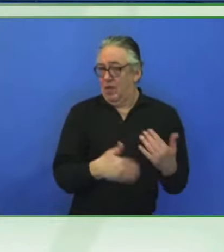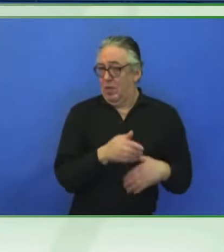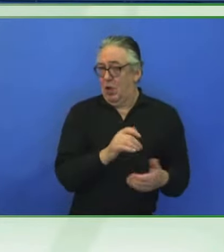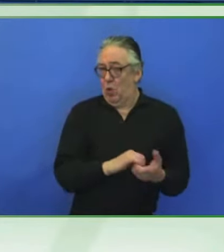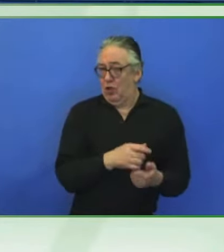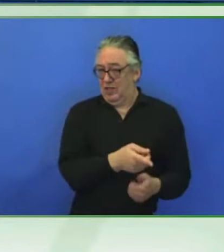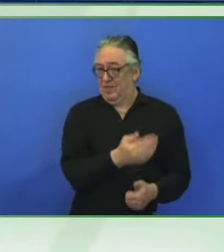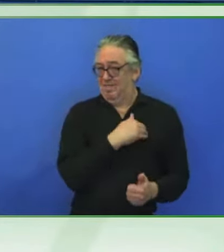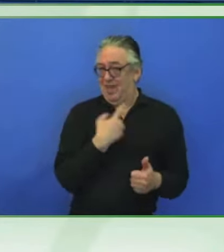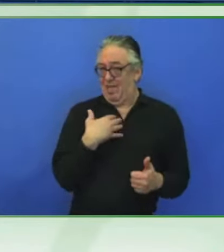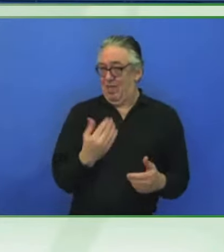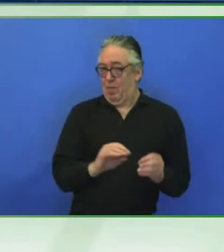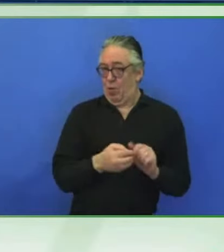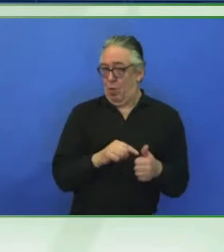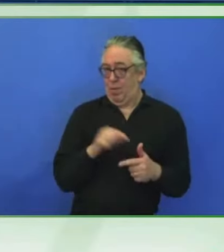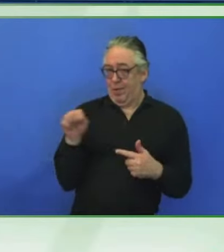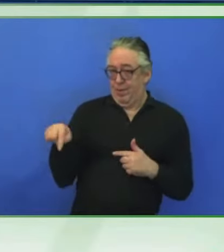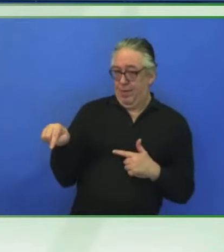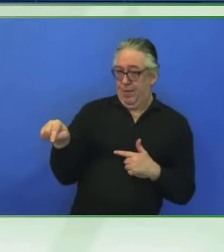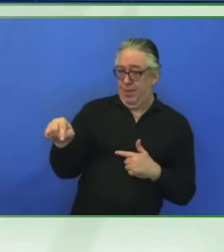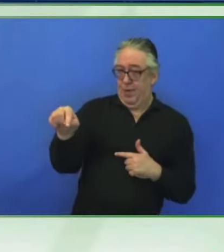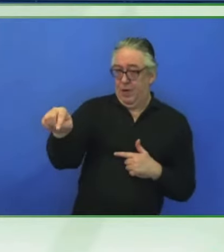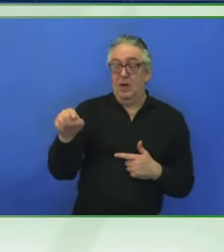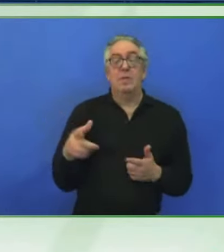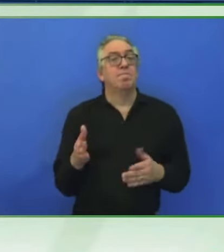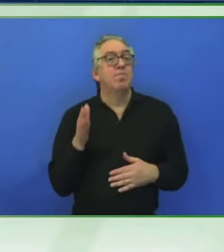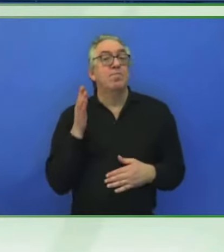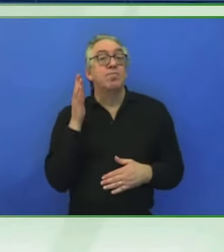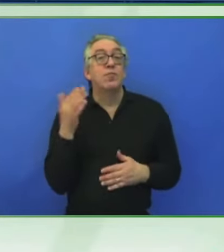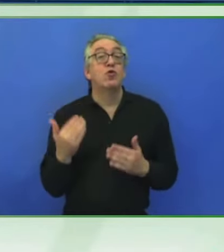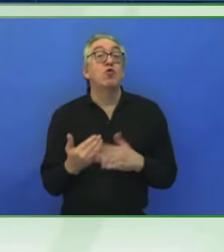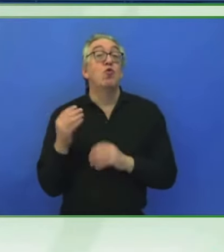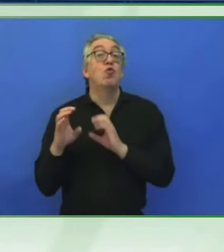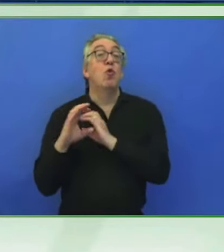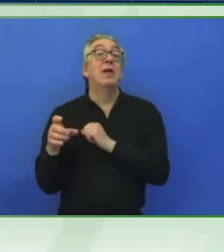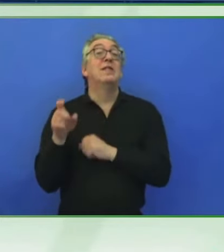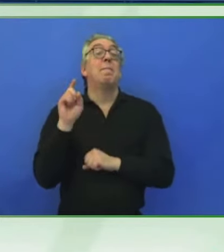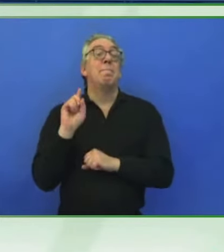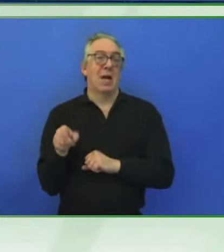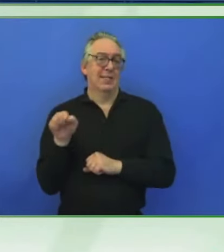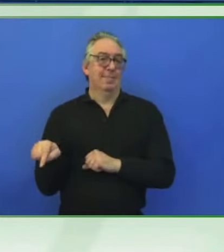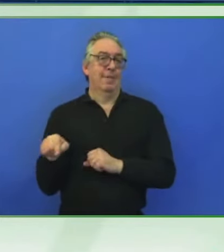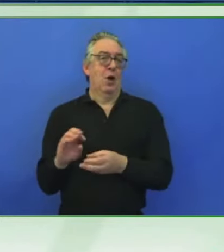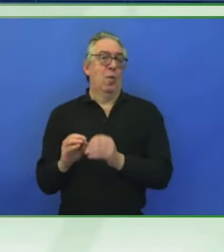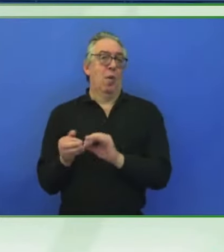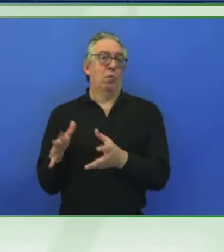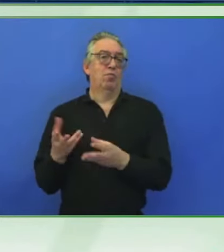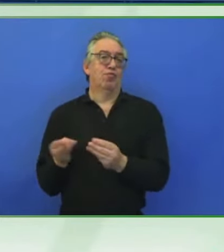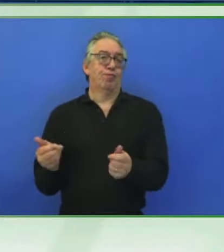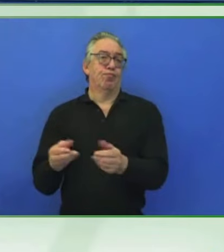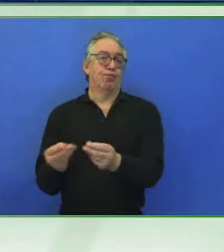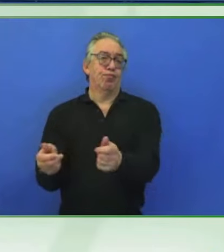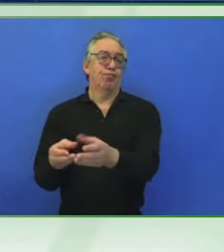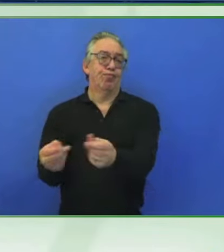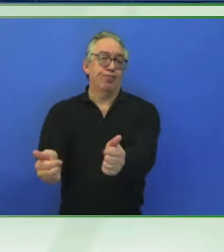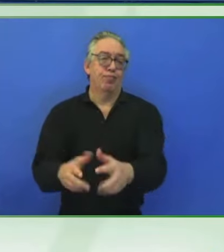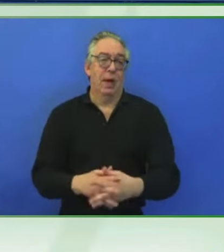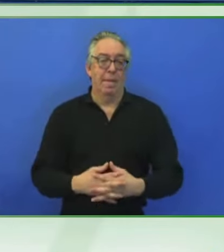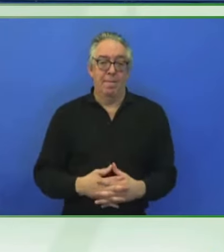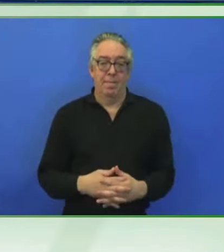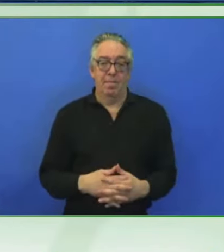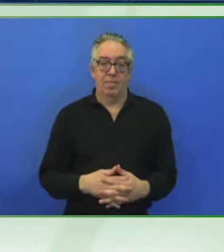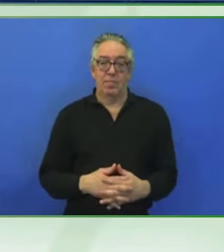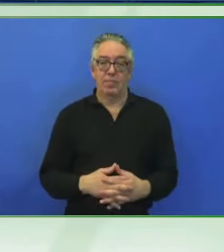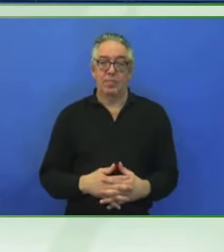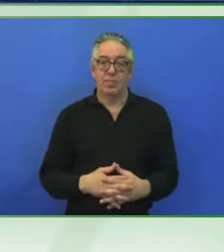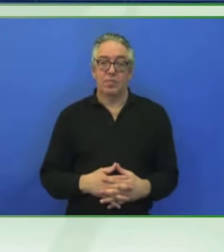dialogue and participation. Some of these elements are all access